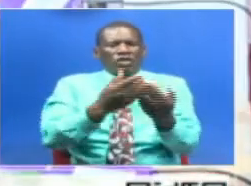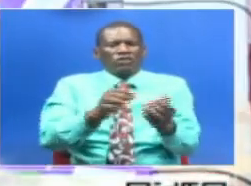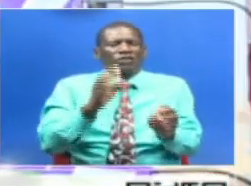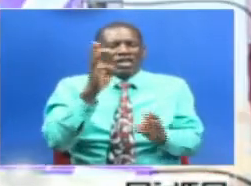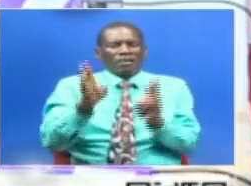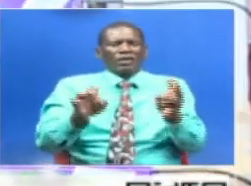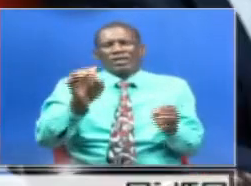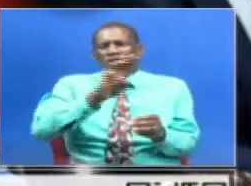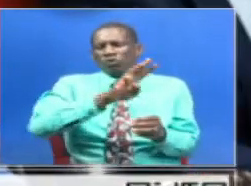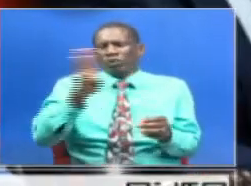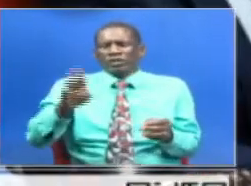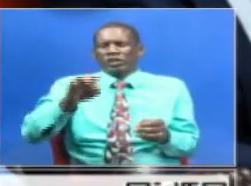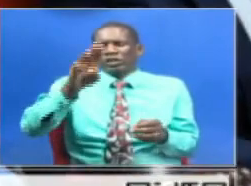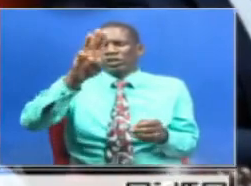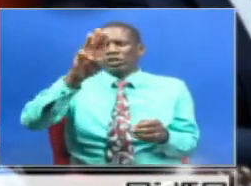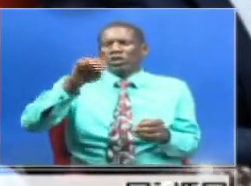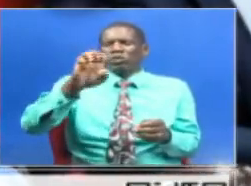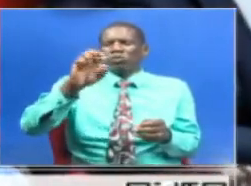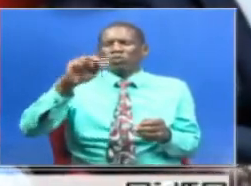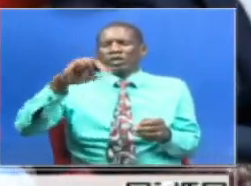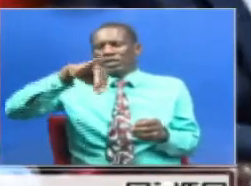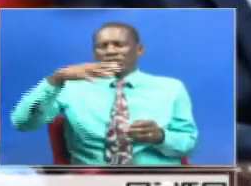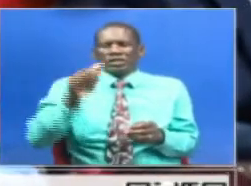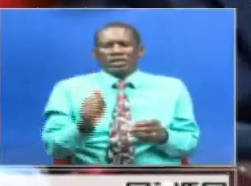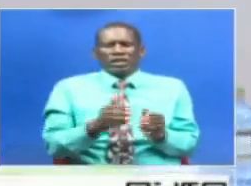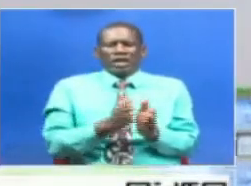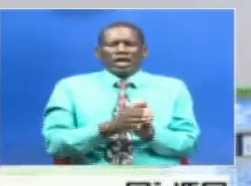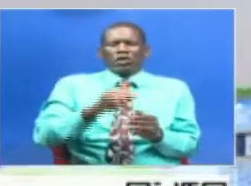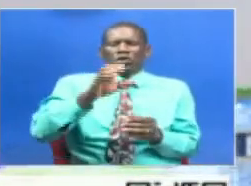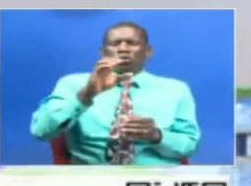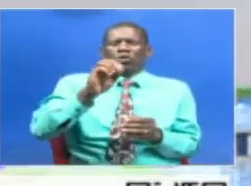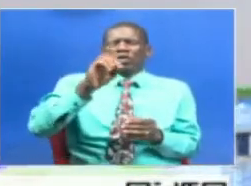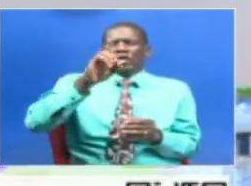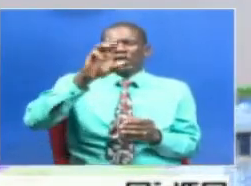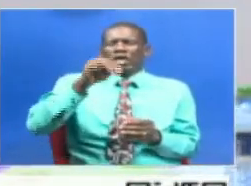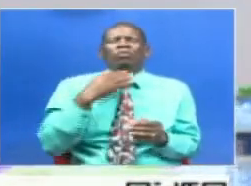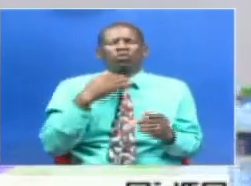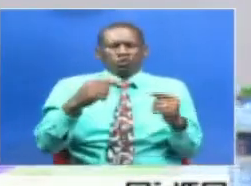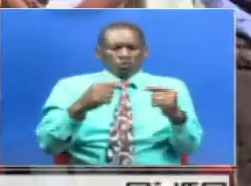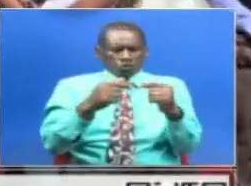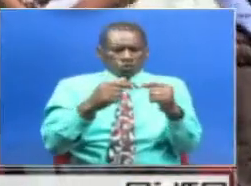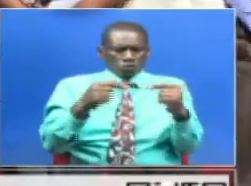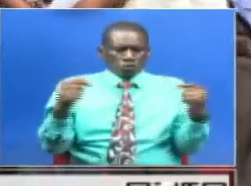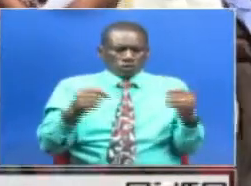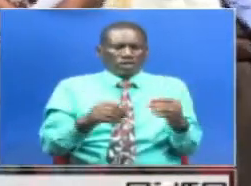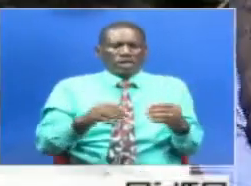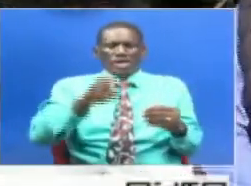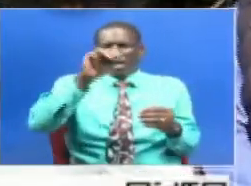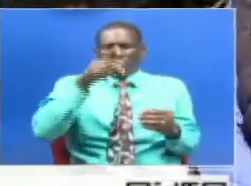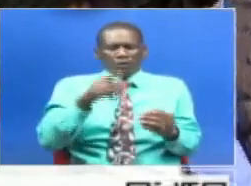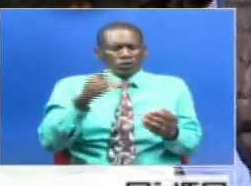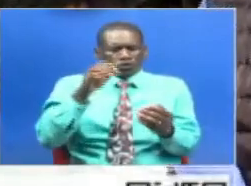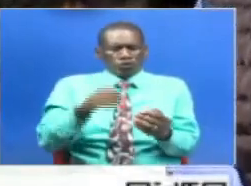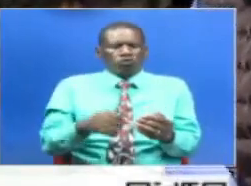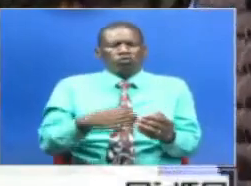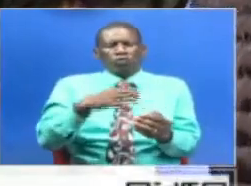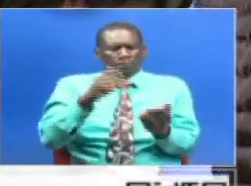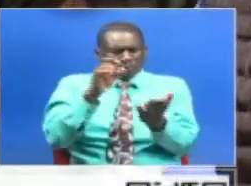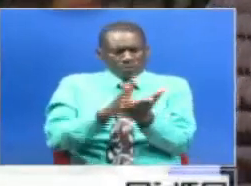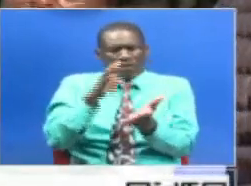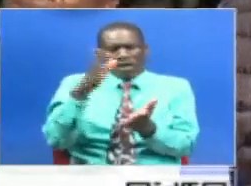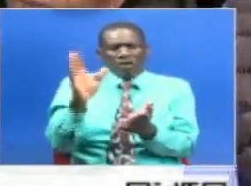Mwenje, and the push by ODM to have rebel members of parliament to seek a fresh mandate for dalliance with President William